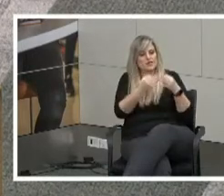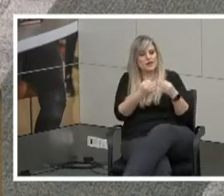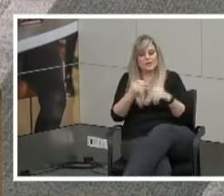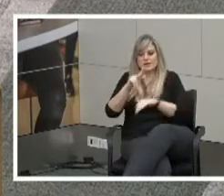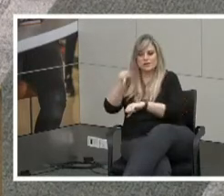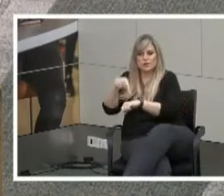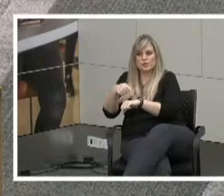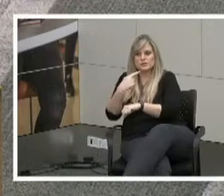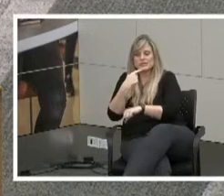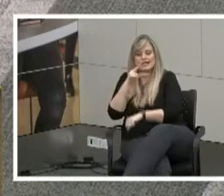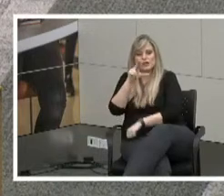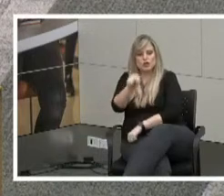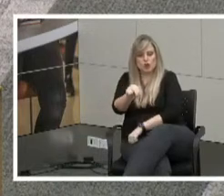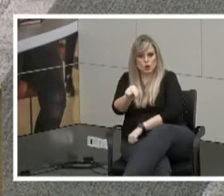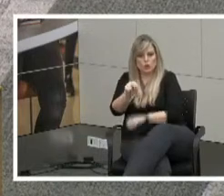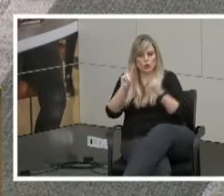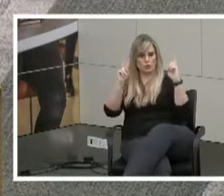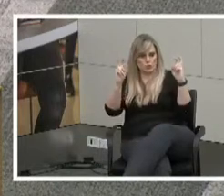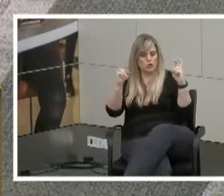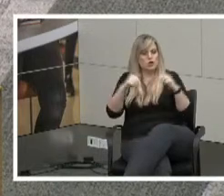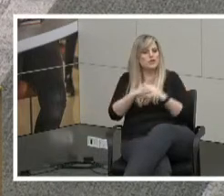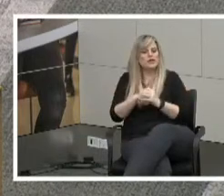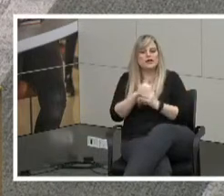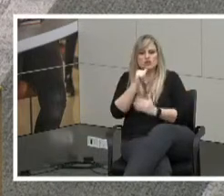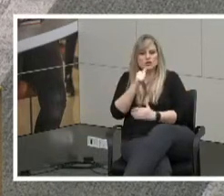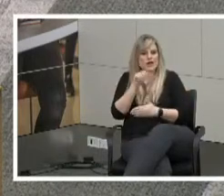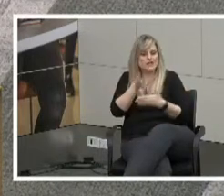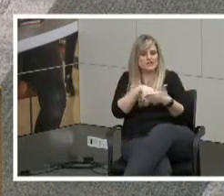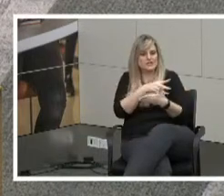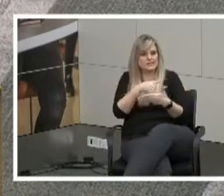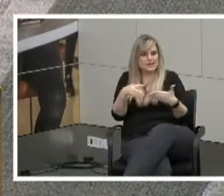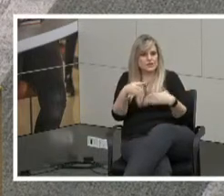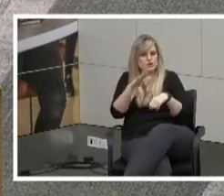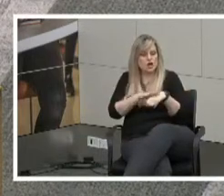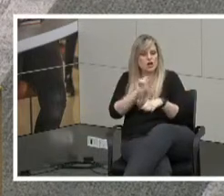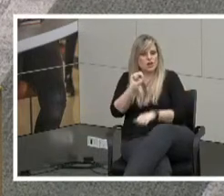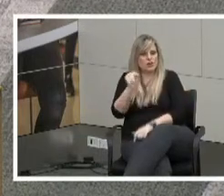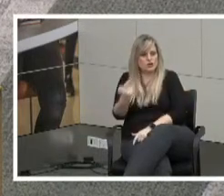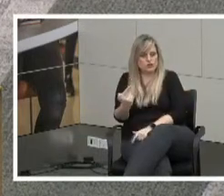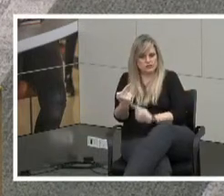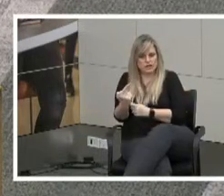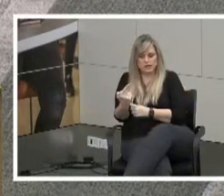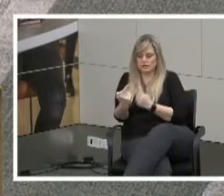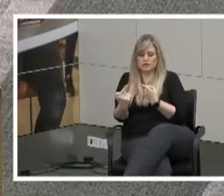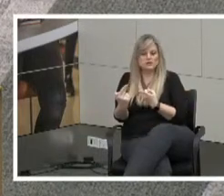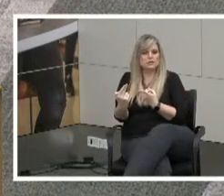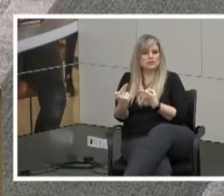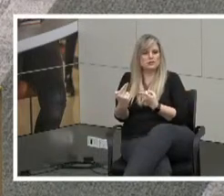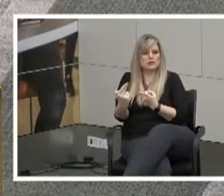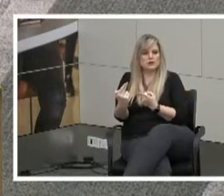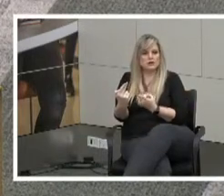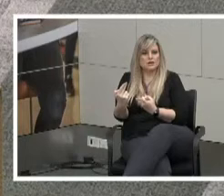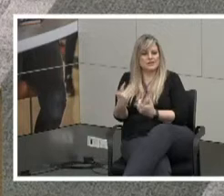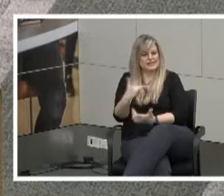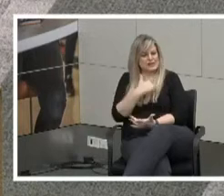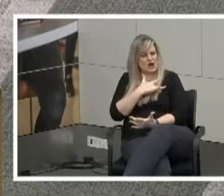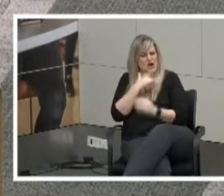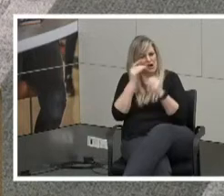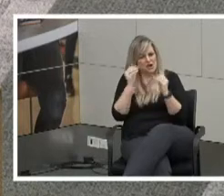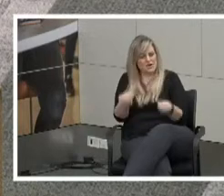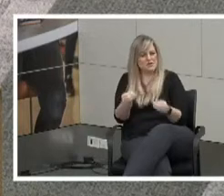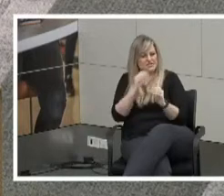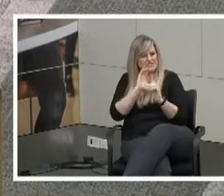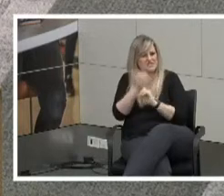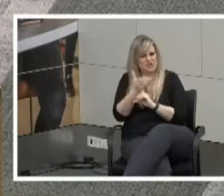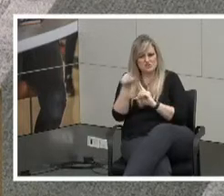denied her request stating that they shouldn't have scheduled it on a Thursday this is the heartless culture that you have